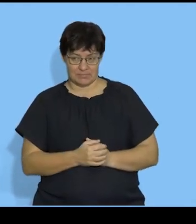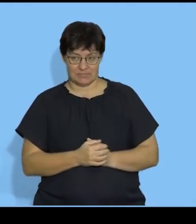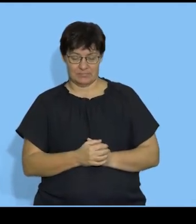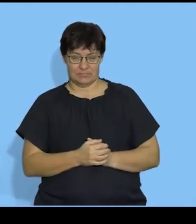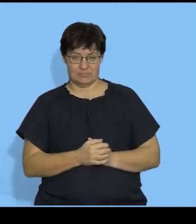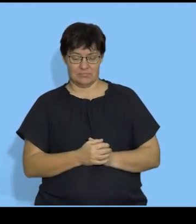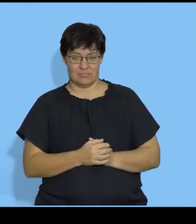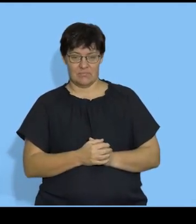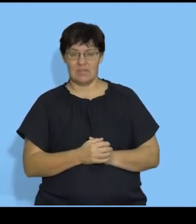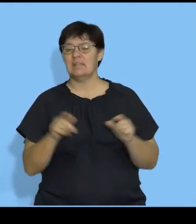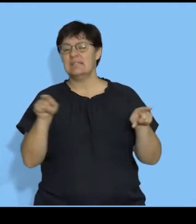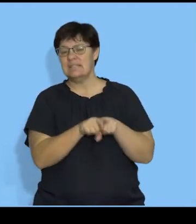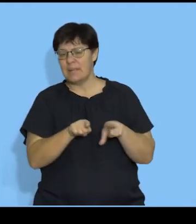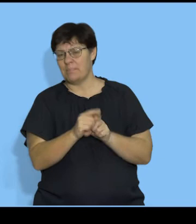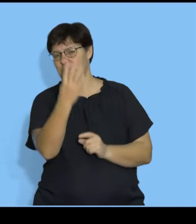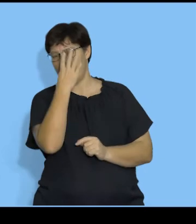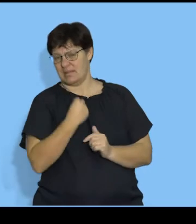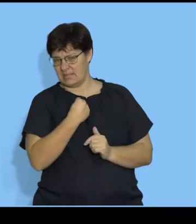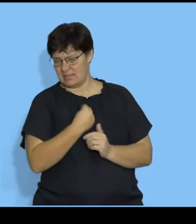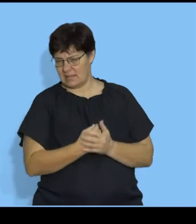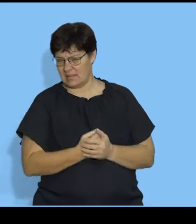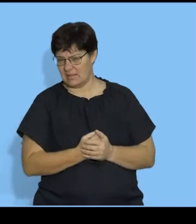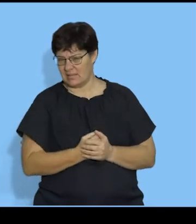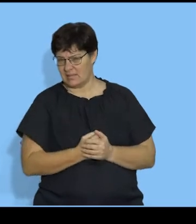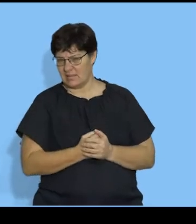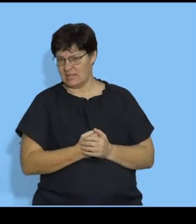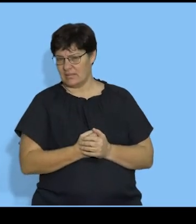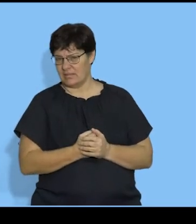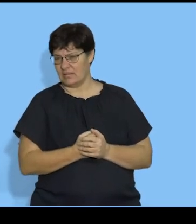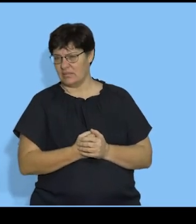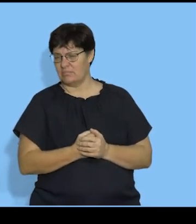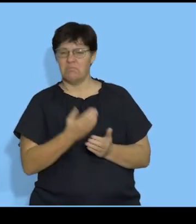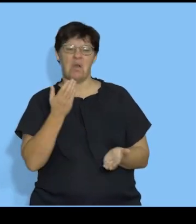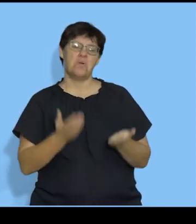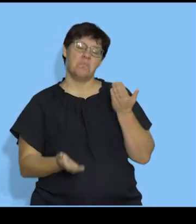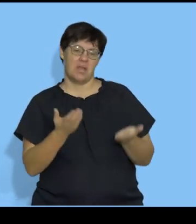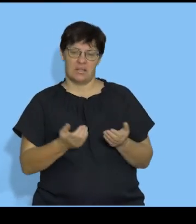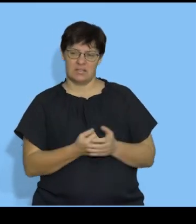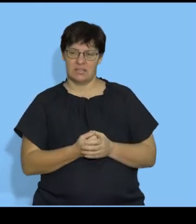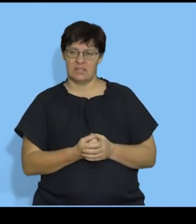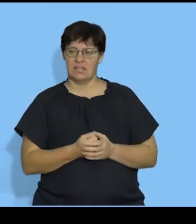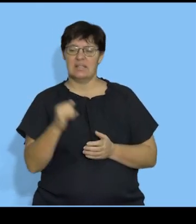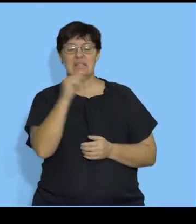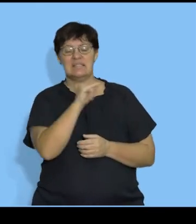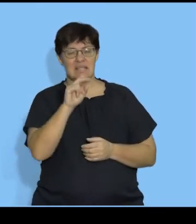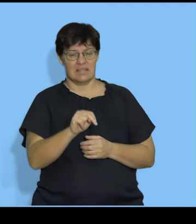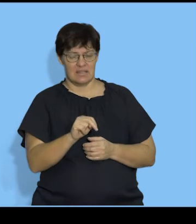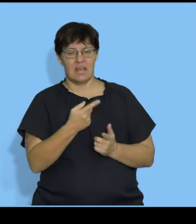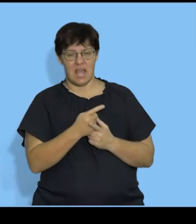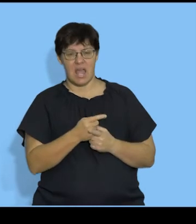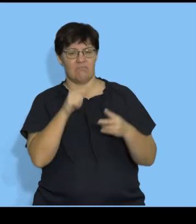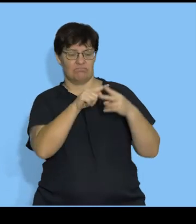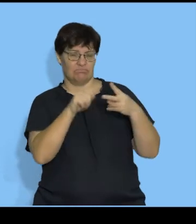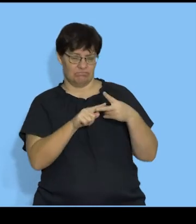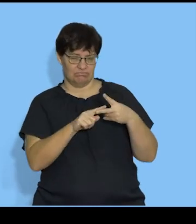are asking ourselves, okay, what if we compare zinc in these two reactions? Now,